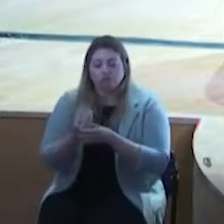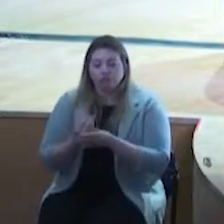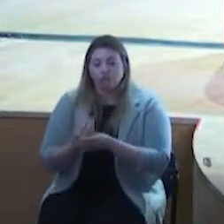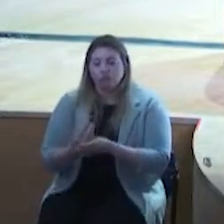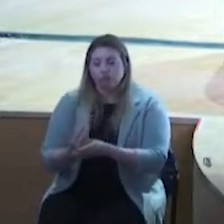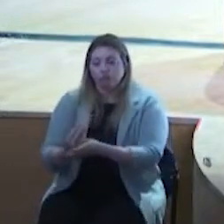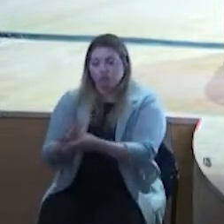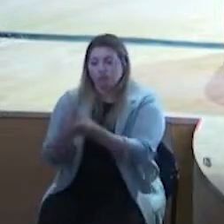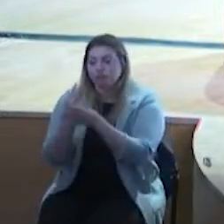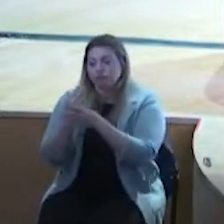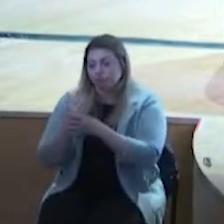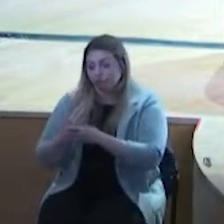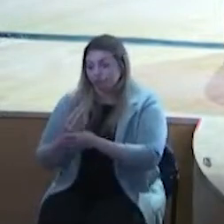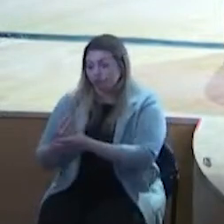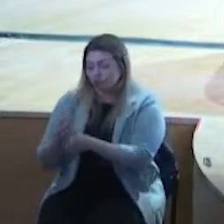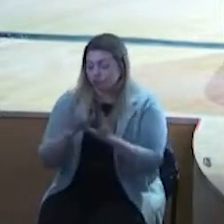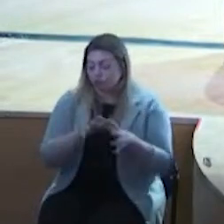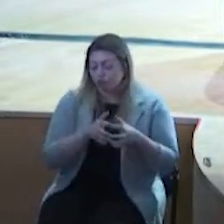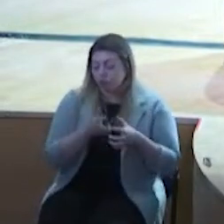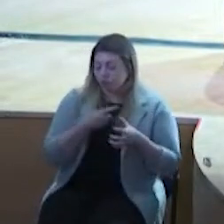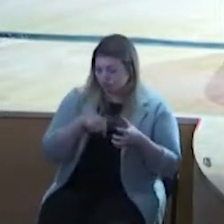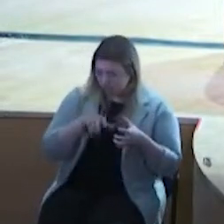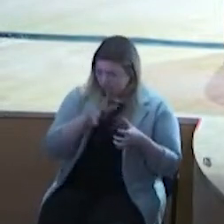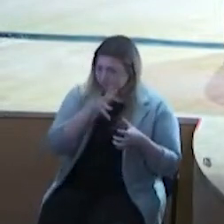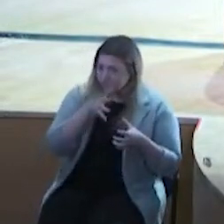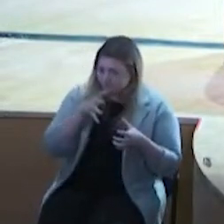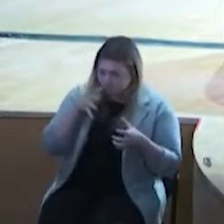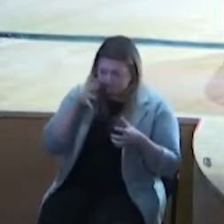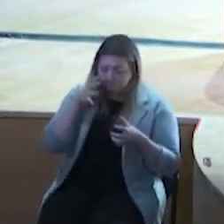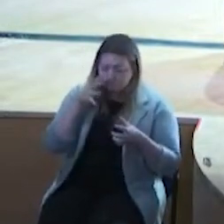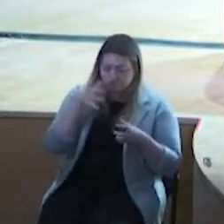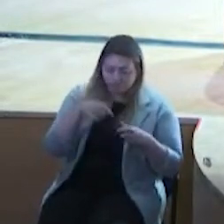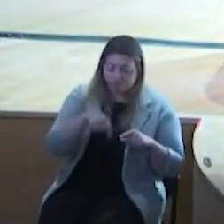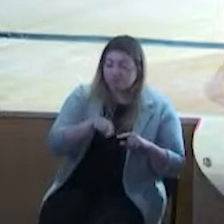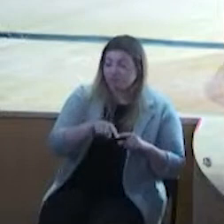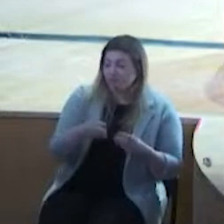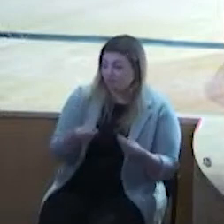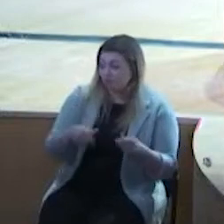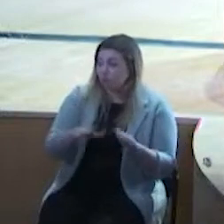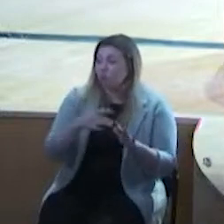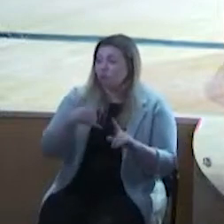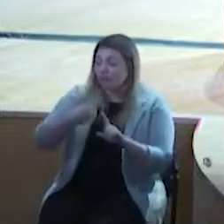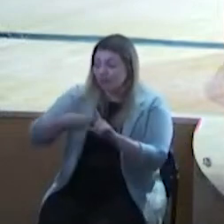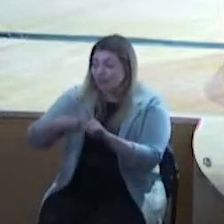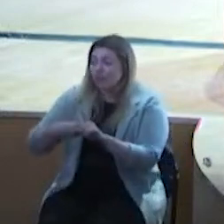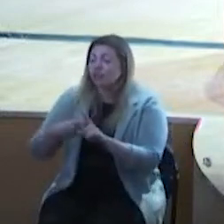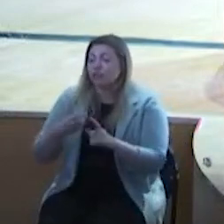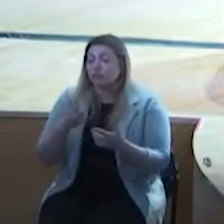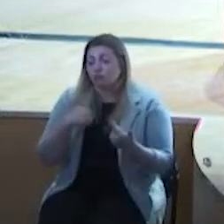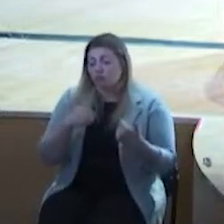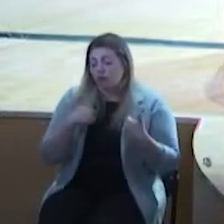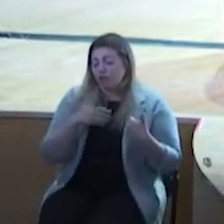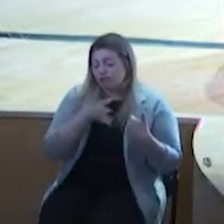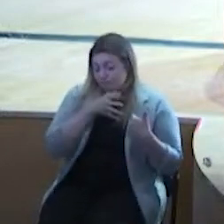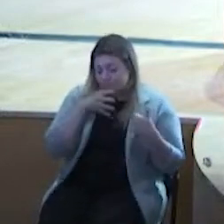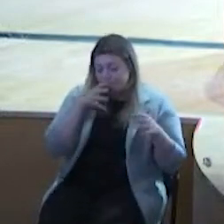people. We farm on our lands. We lease our lands out. We have a crit farm